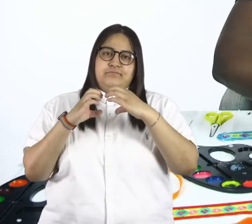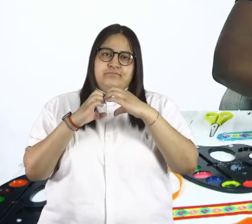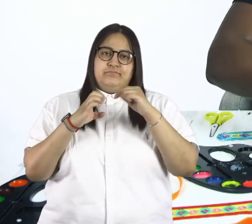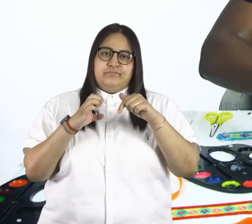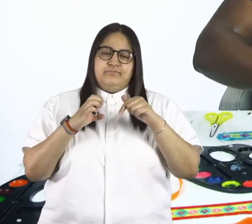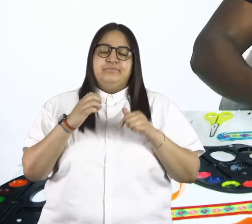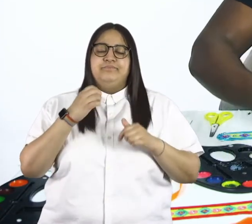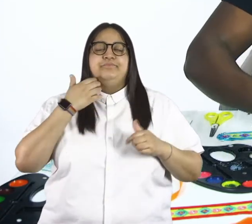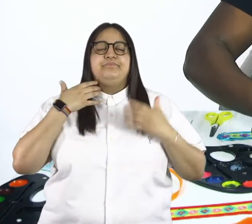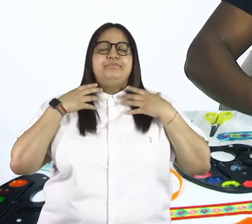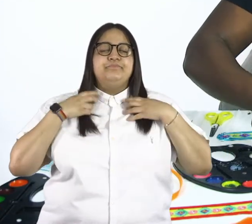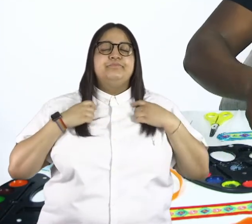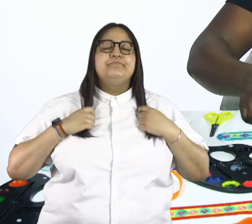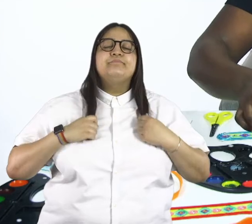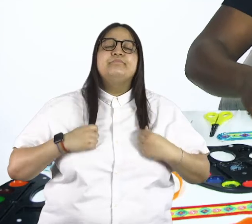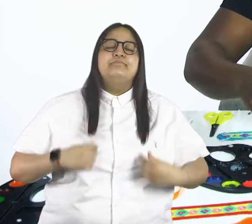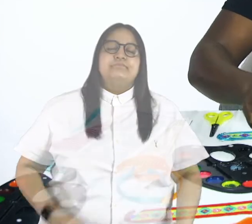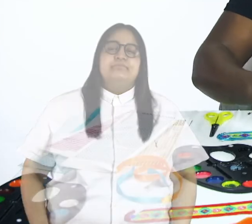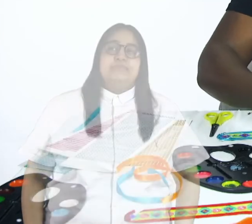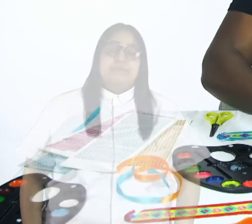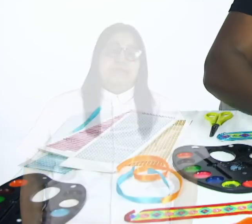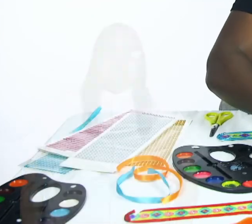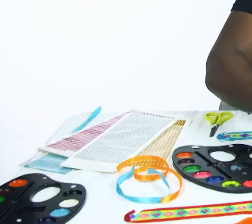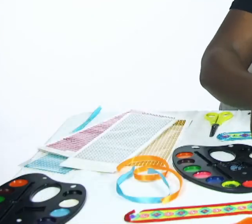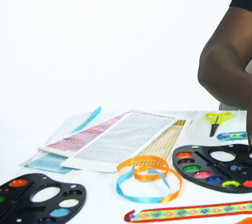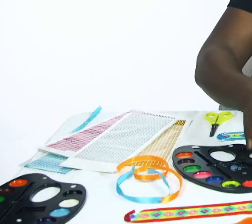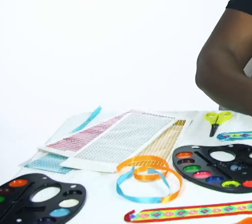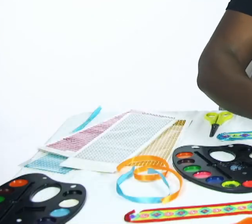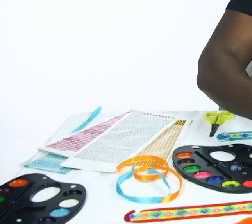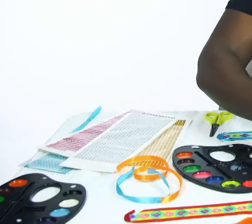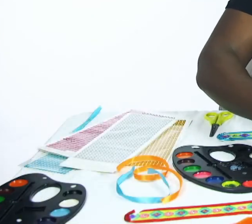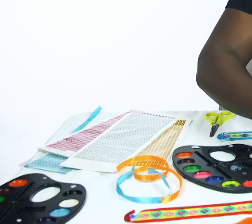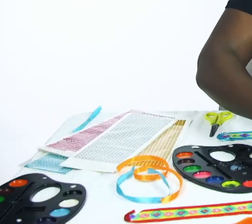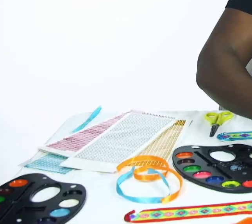So start with,